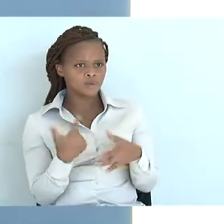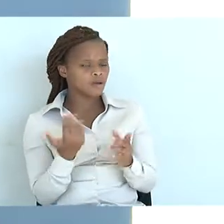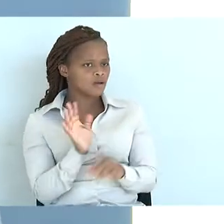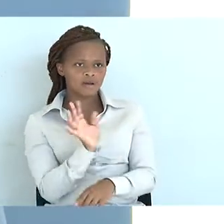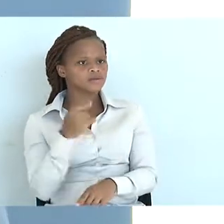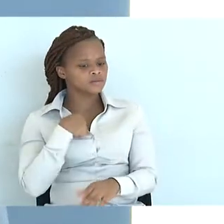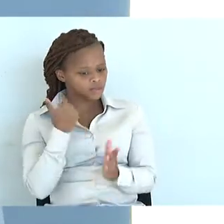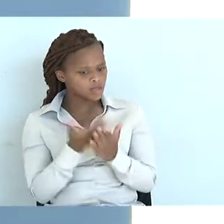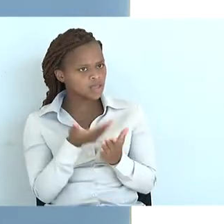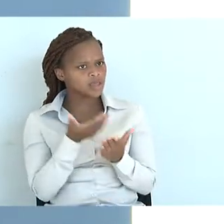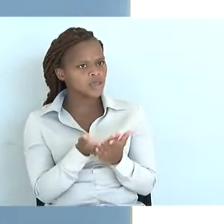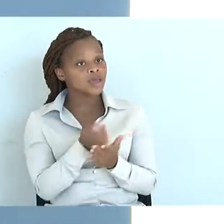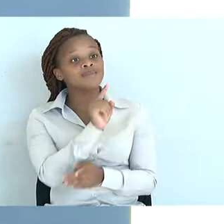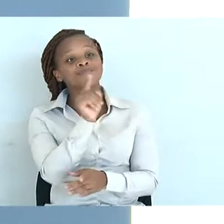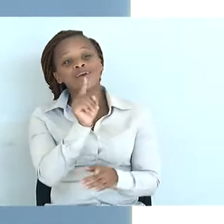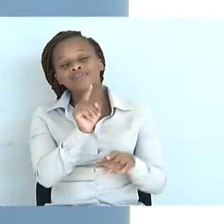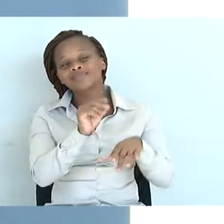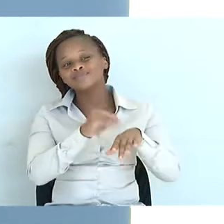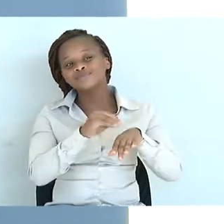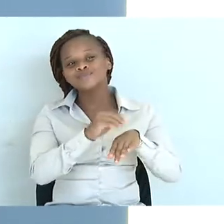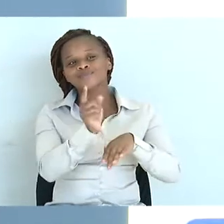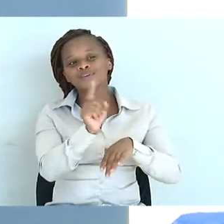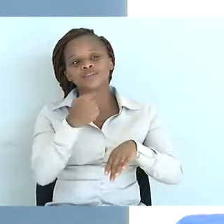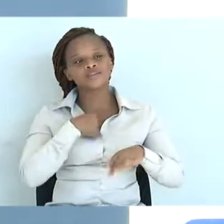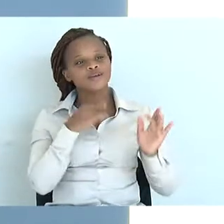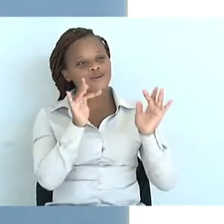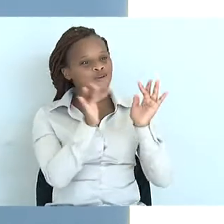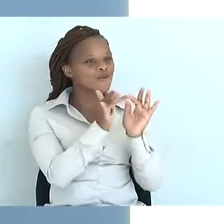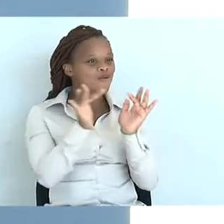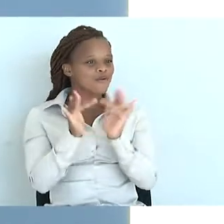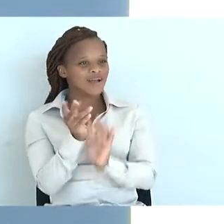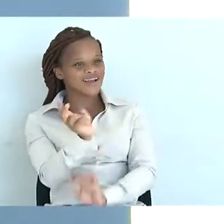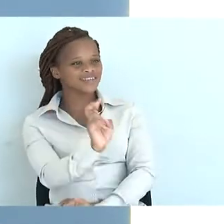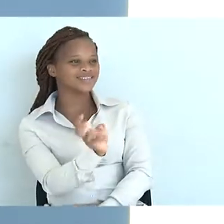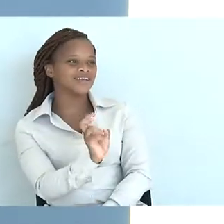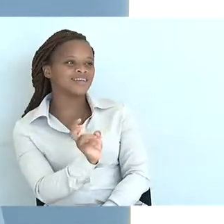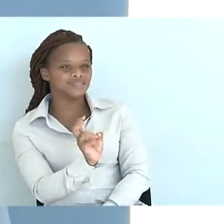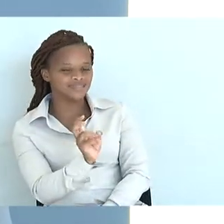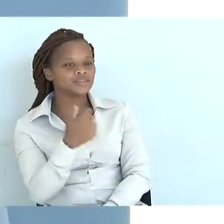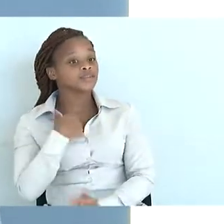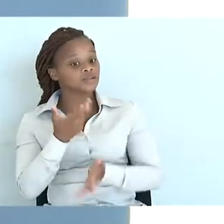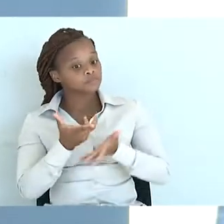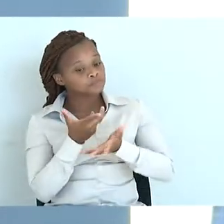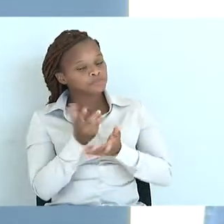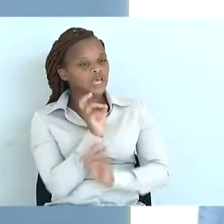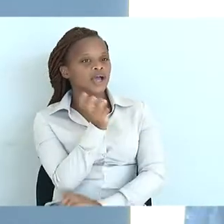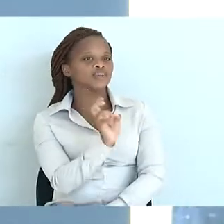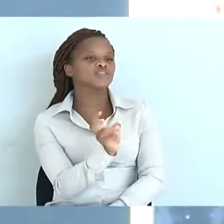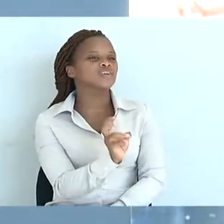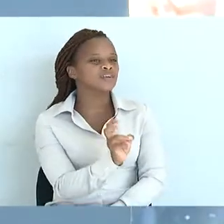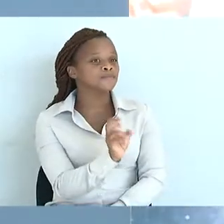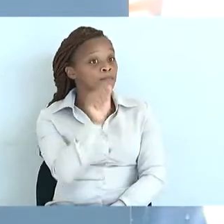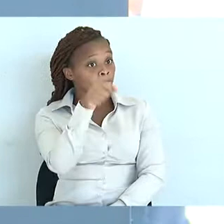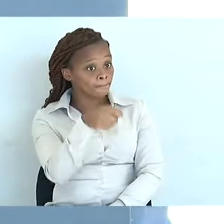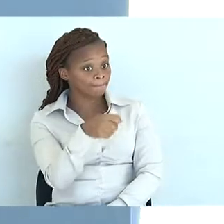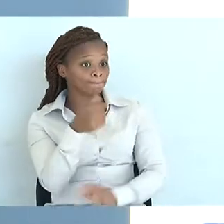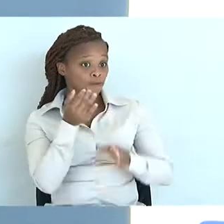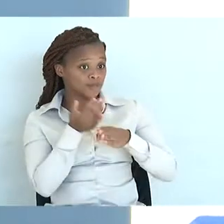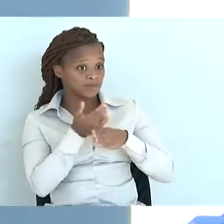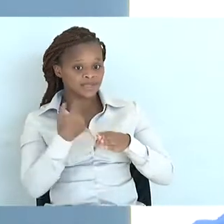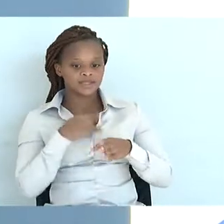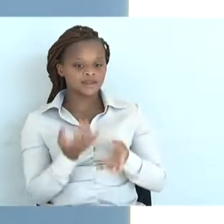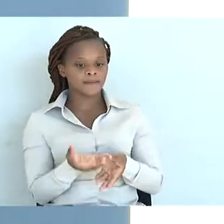Kuhlulekeka ekutheni sixhumana kanjani, sibonisana kanjani. Umsebenzi ugcina ungafikanga kuthini ukuthi